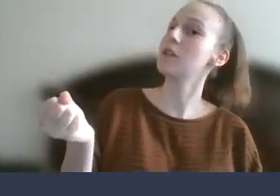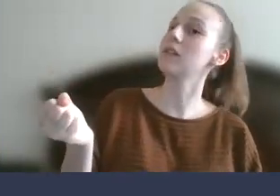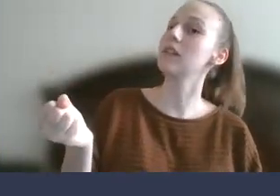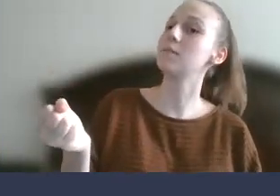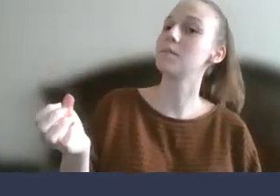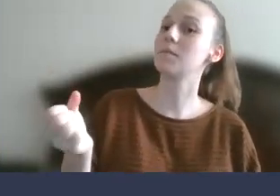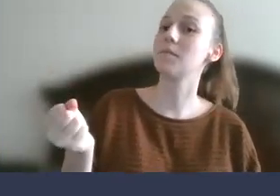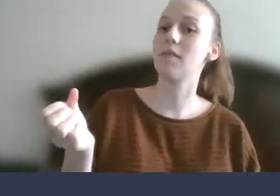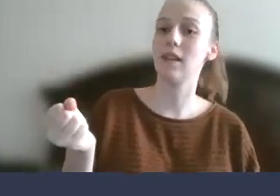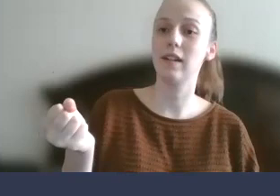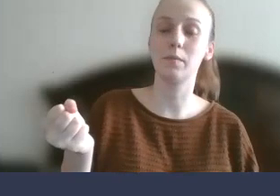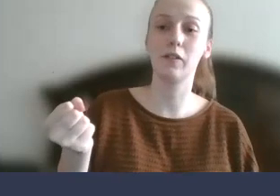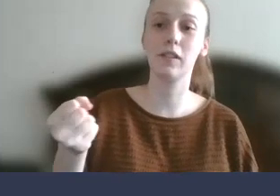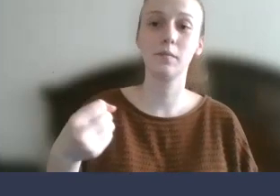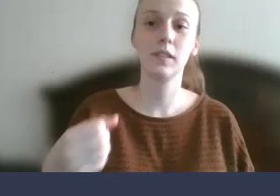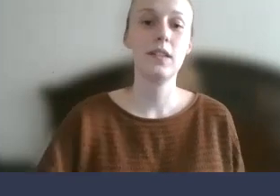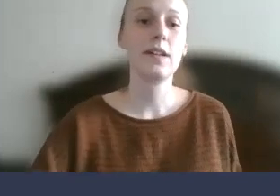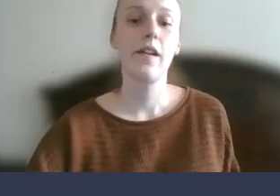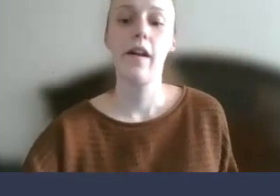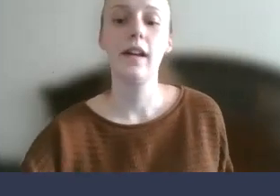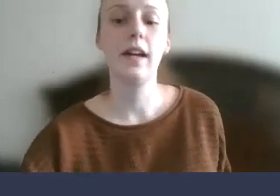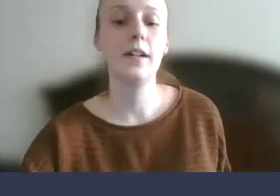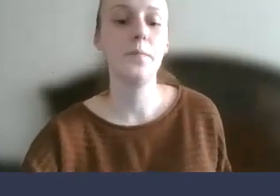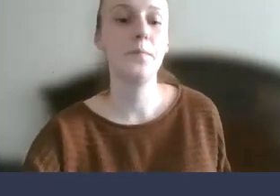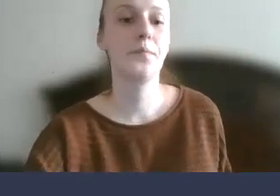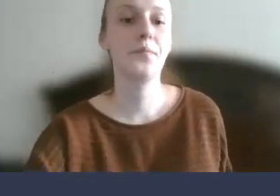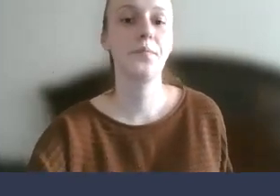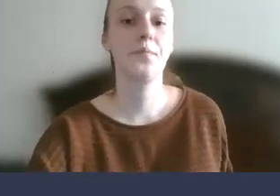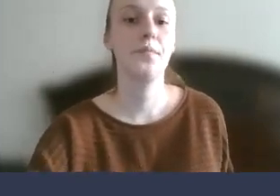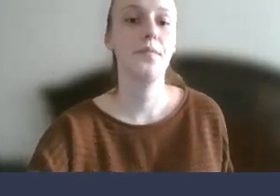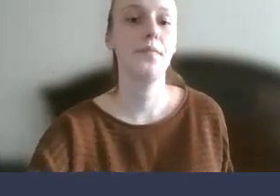this typically is milk.